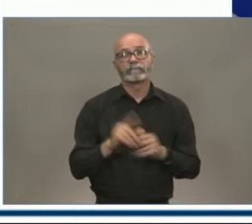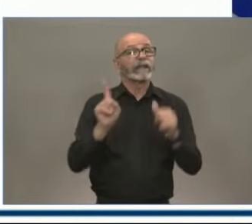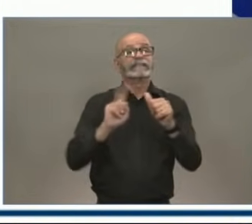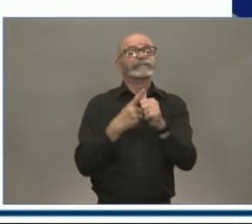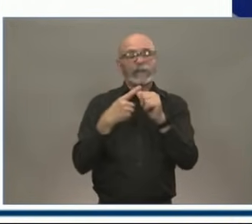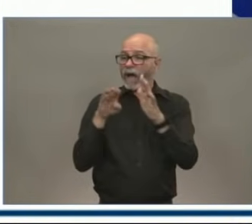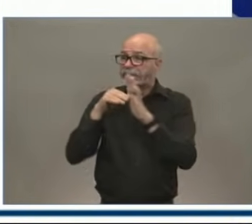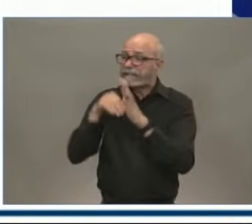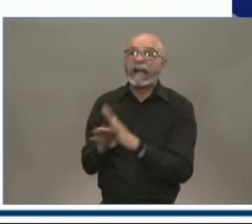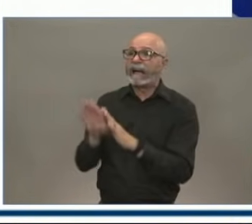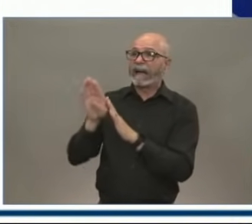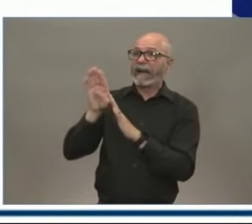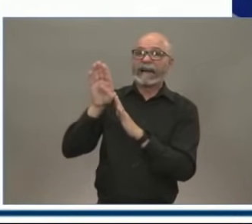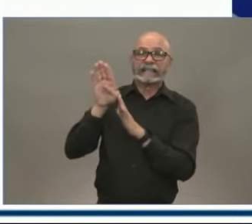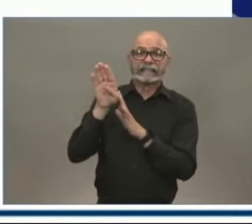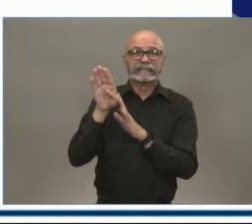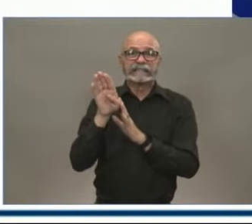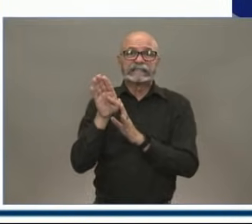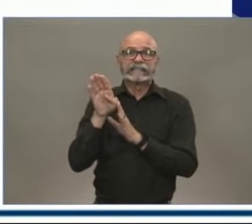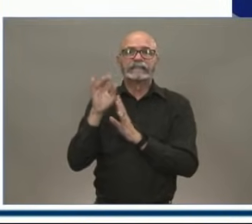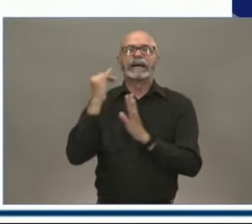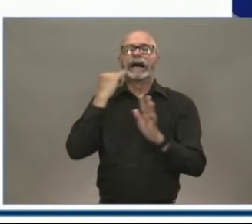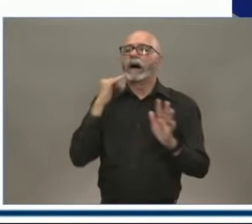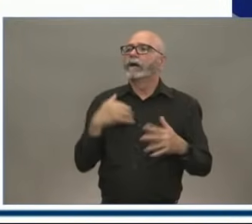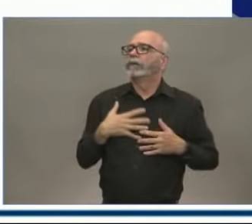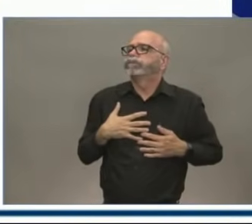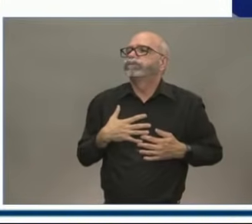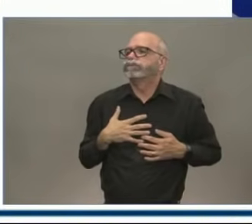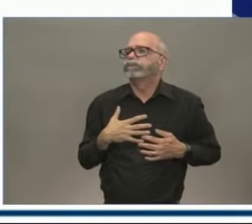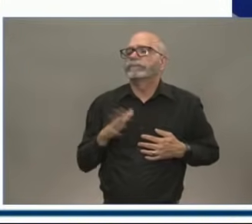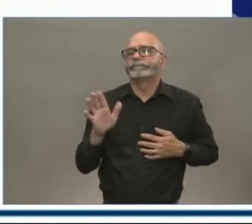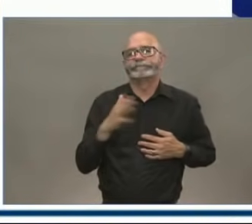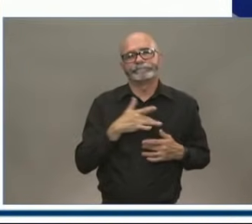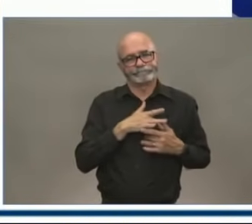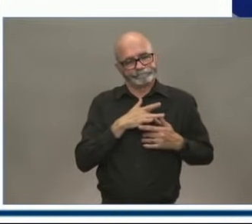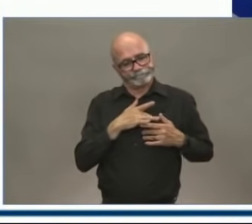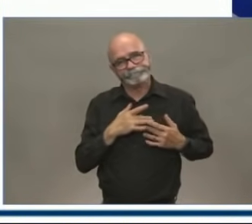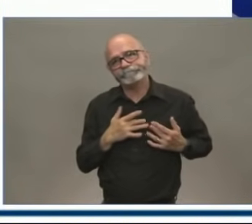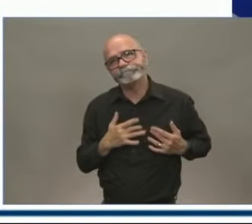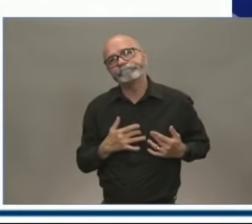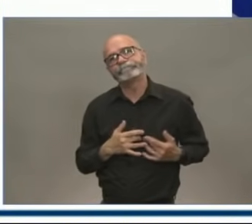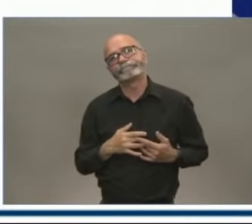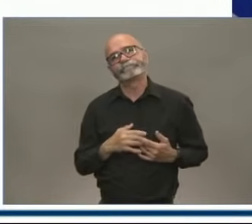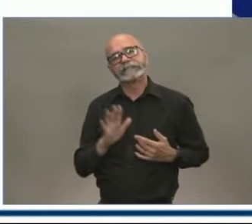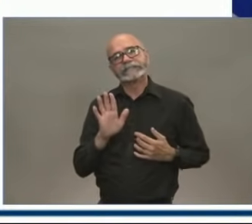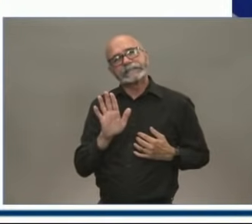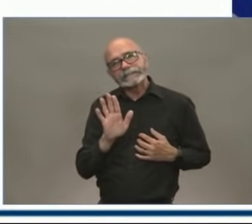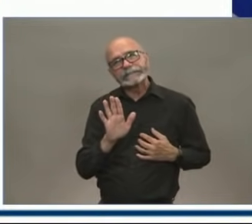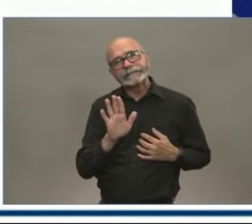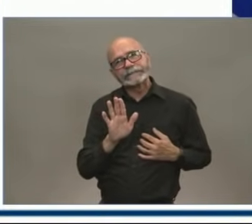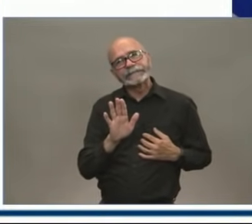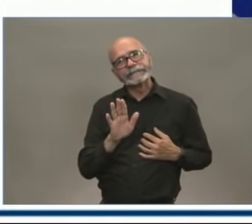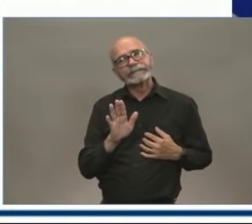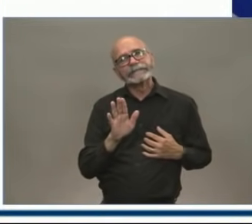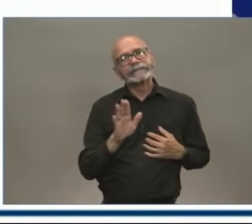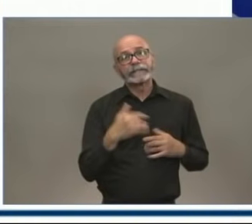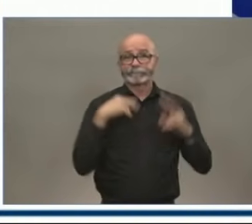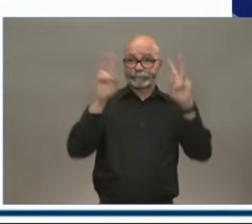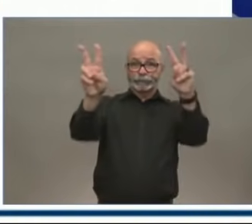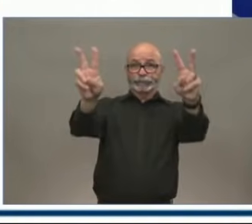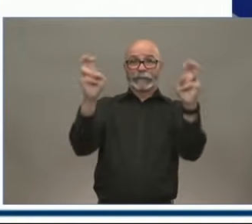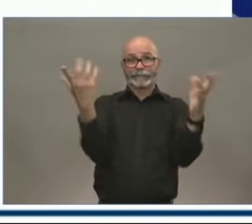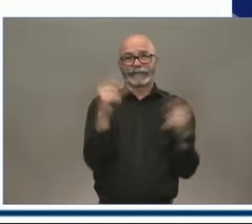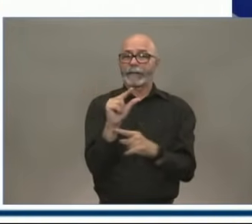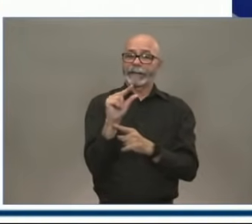be kind to one another. Today is known as Giving Tuesday, and we are known for our generosity.